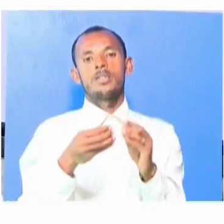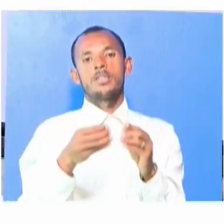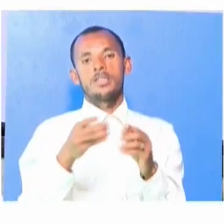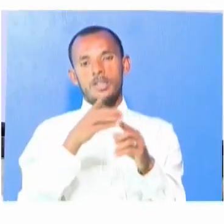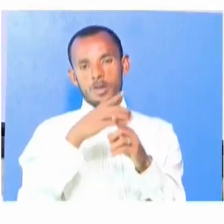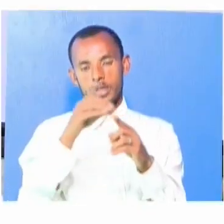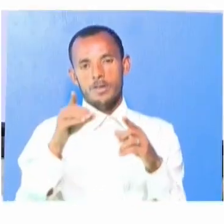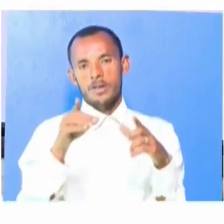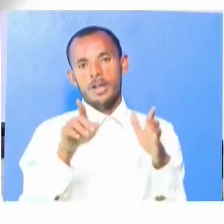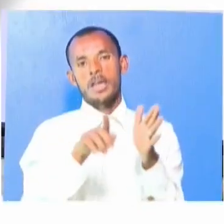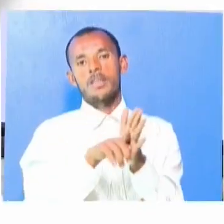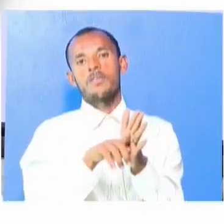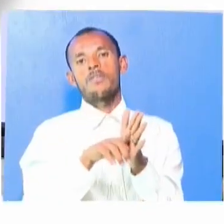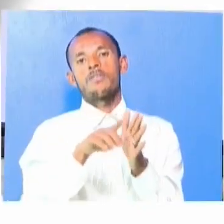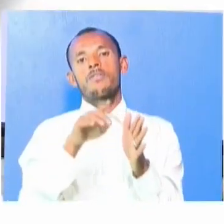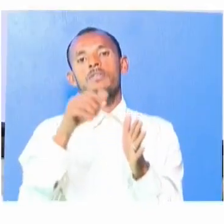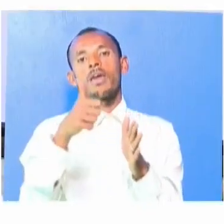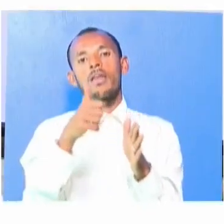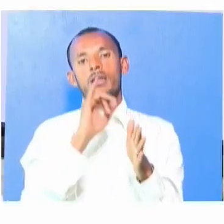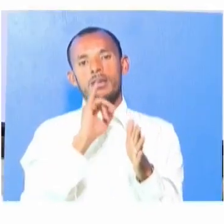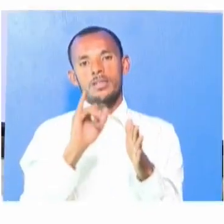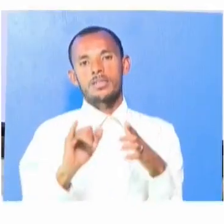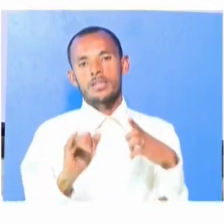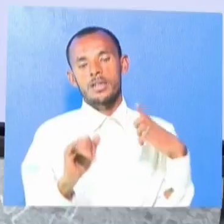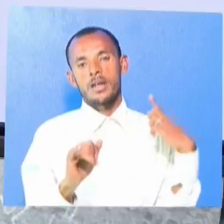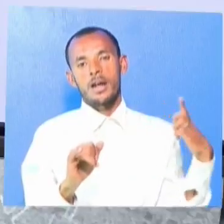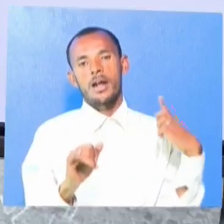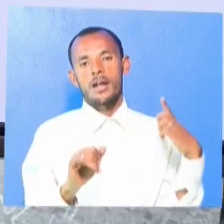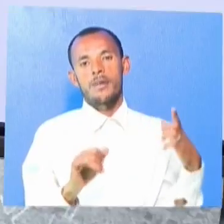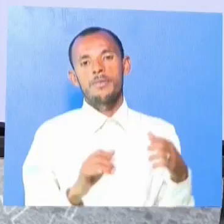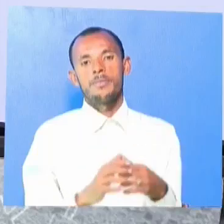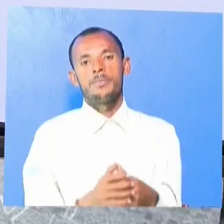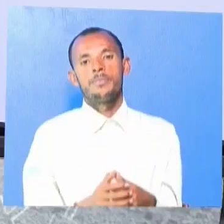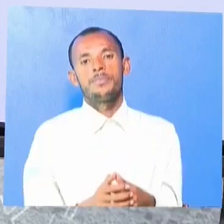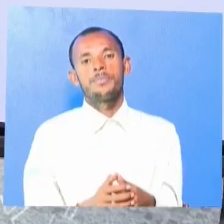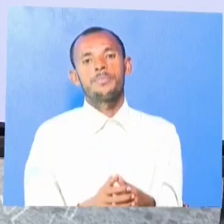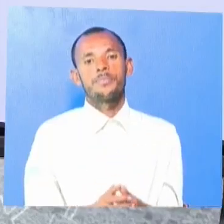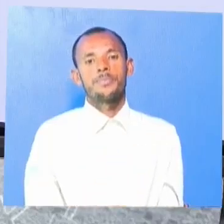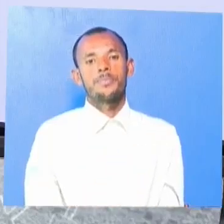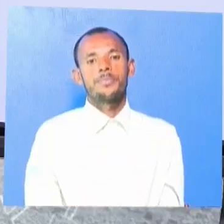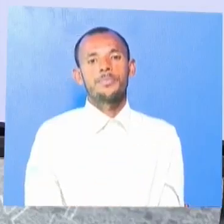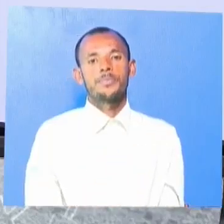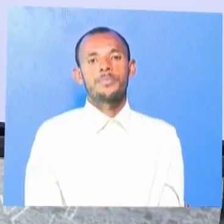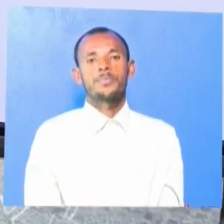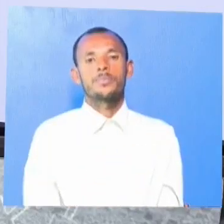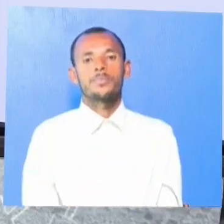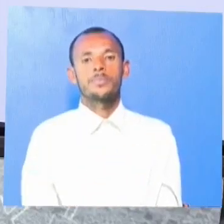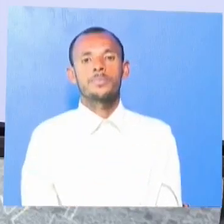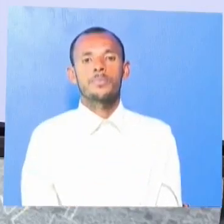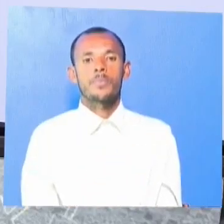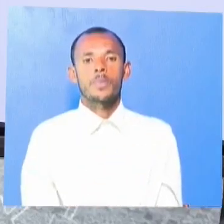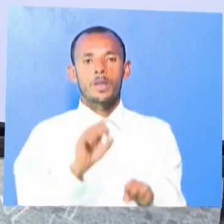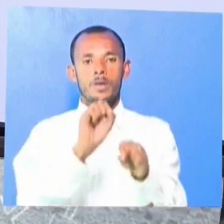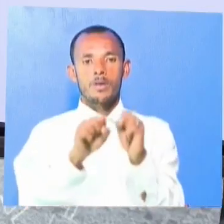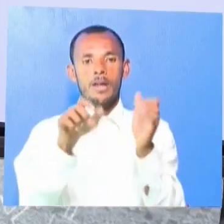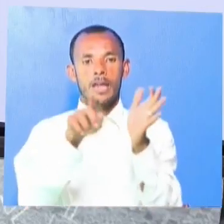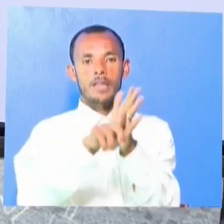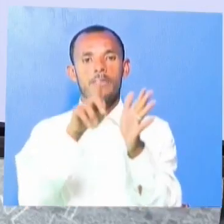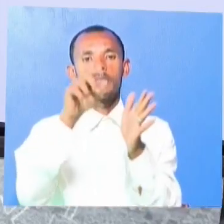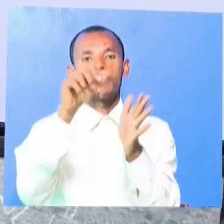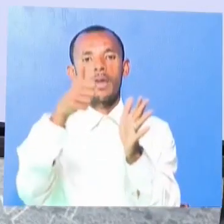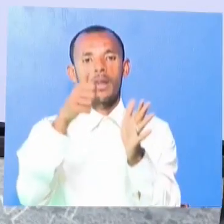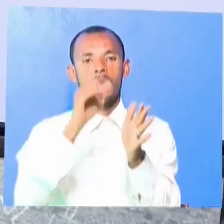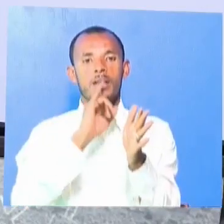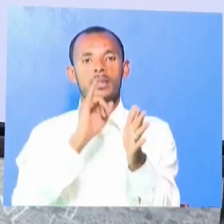is here. The location of negative 2 is here. So negative 10 is to the